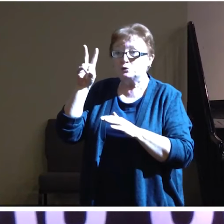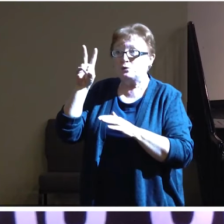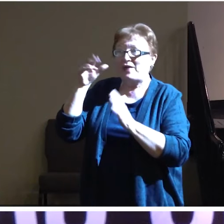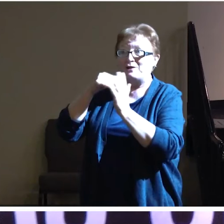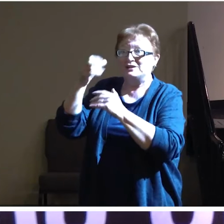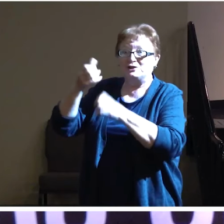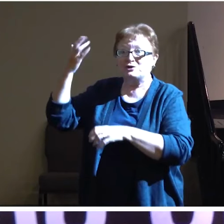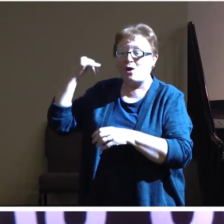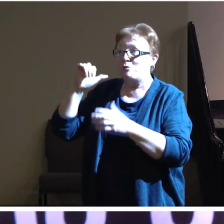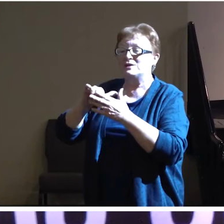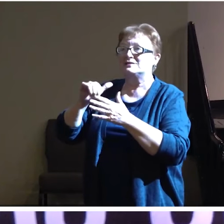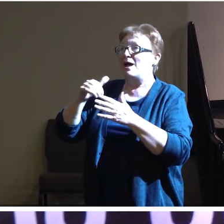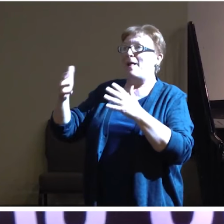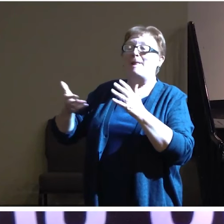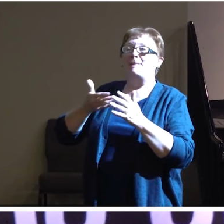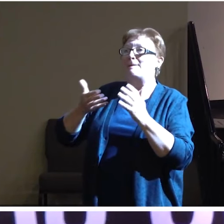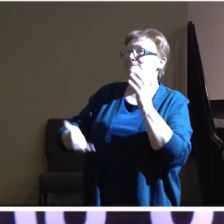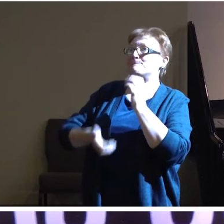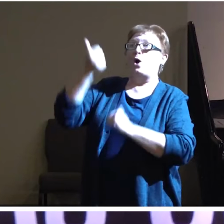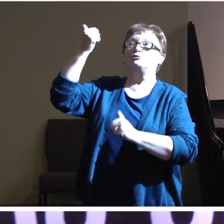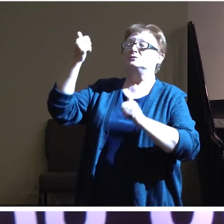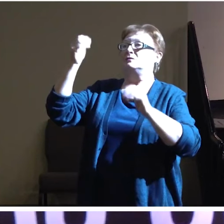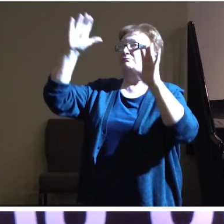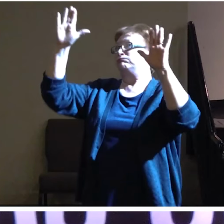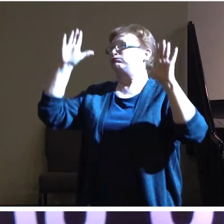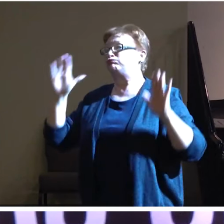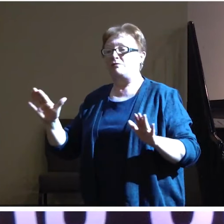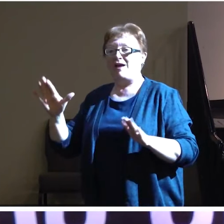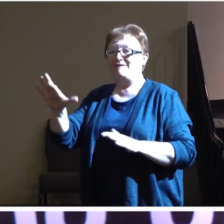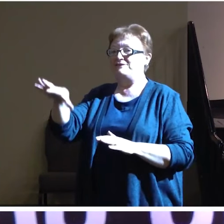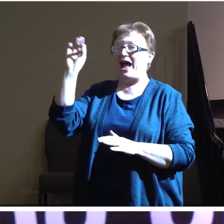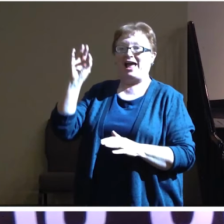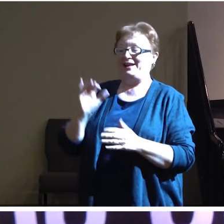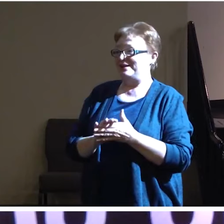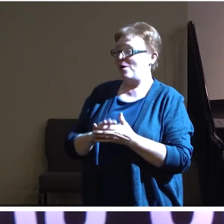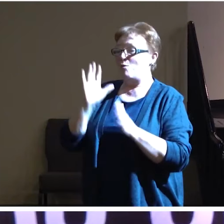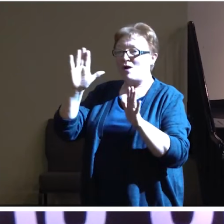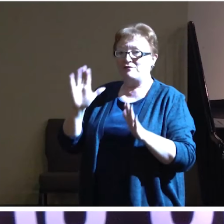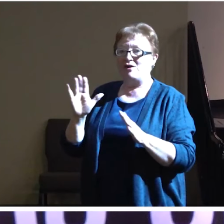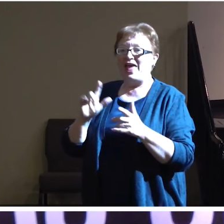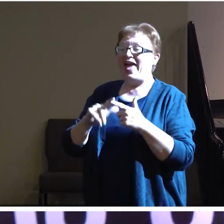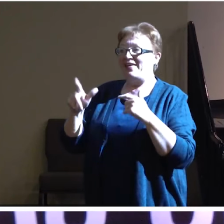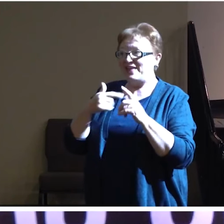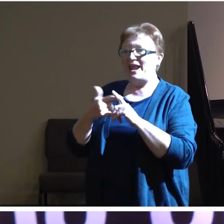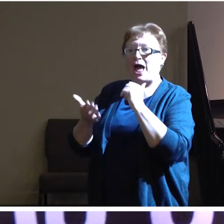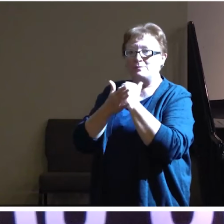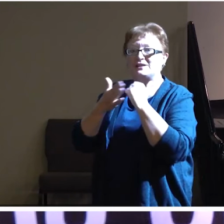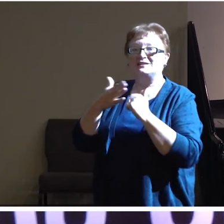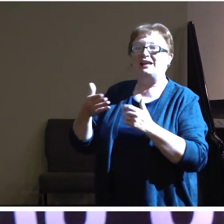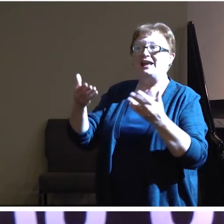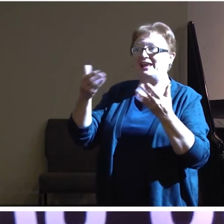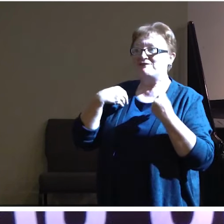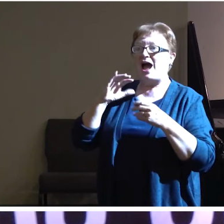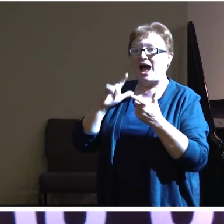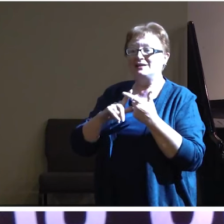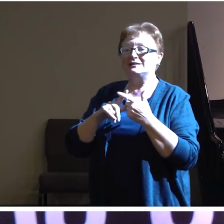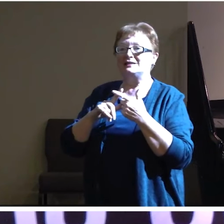marvelous find in human history. And it puts perspective on everything for us. It gives us hope.